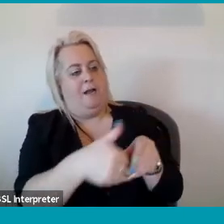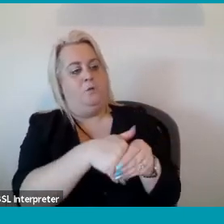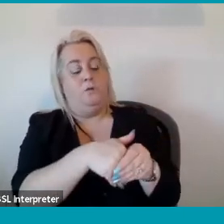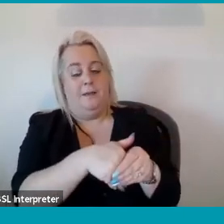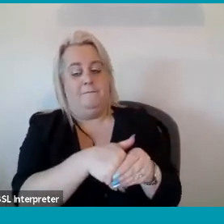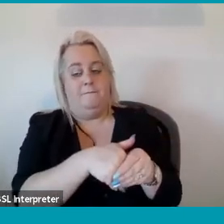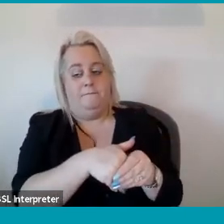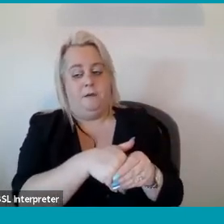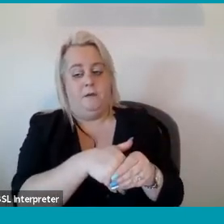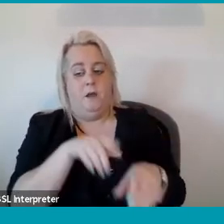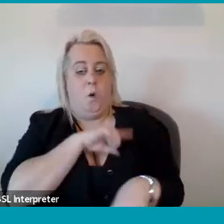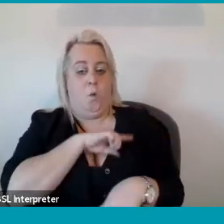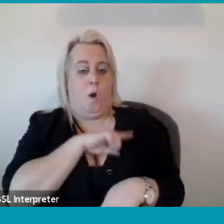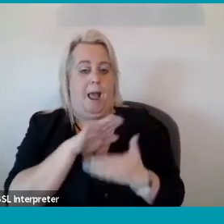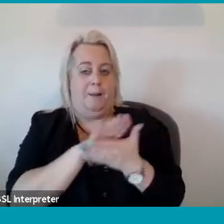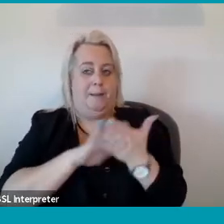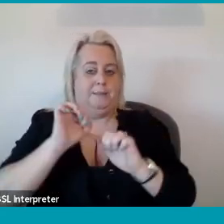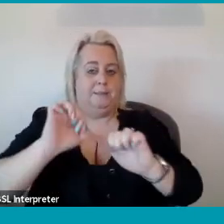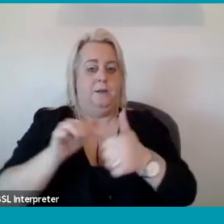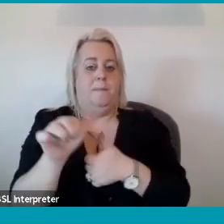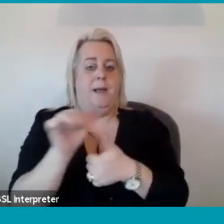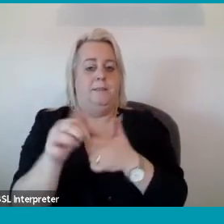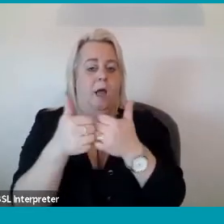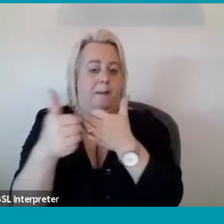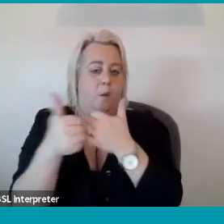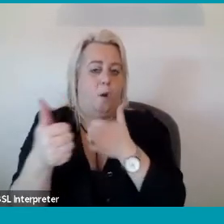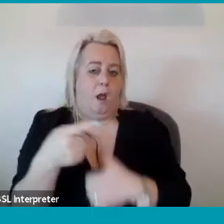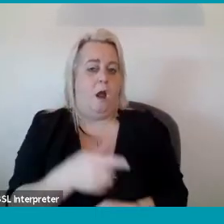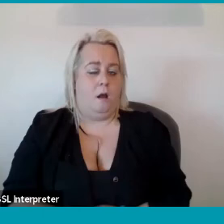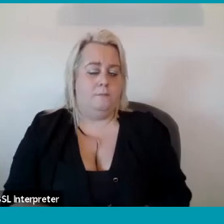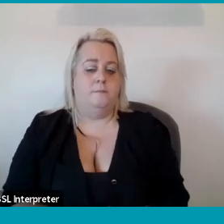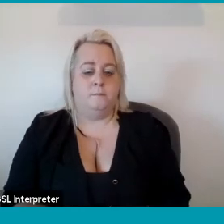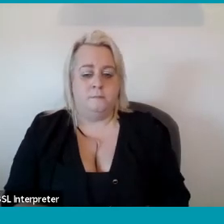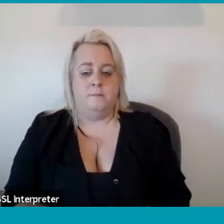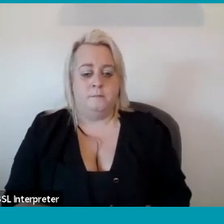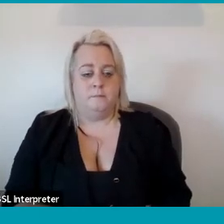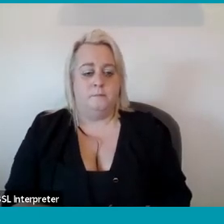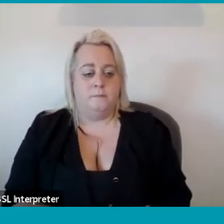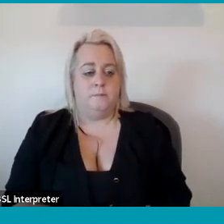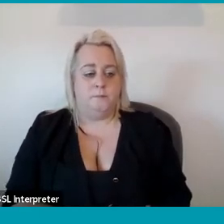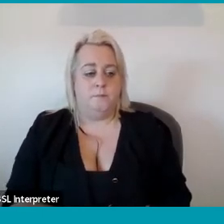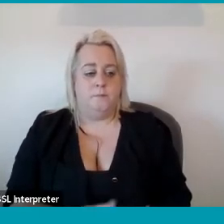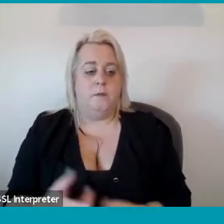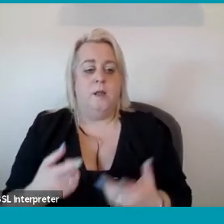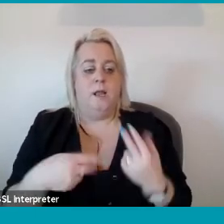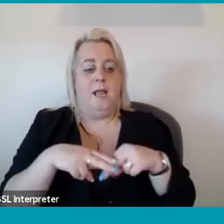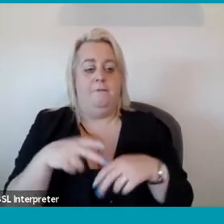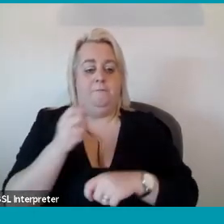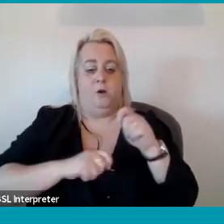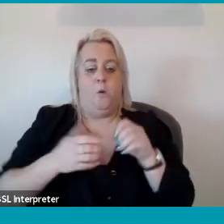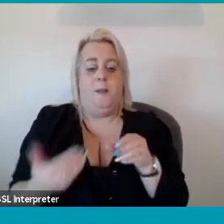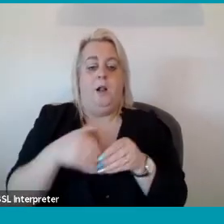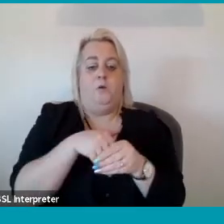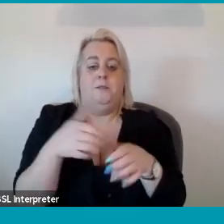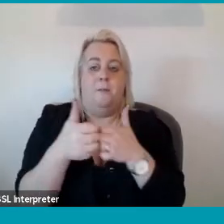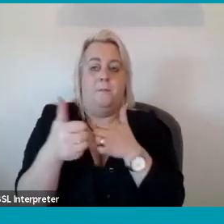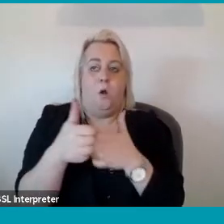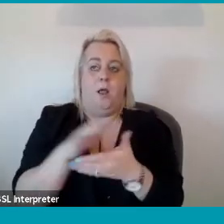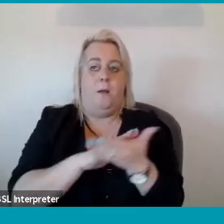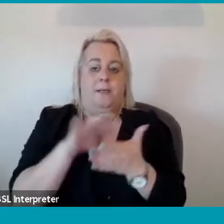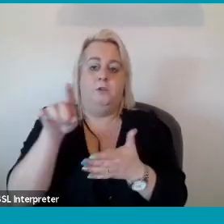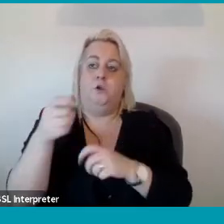better employers. So actually, by being an inclusive employer of choice, you become an employer of choice. We know